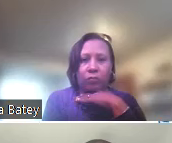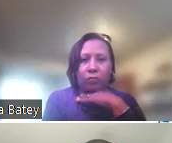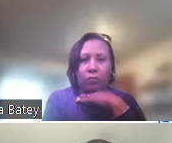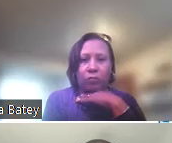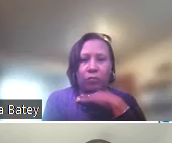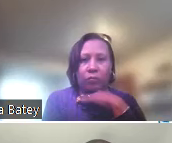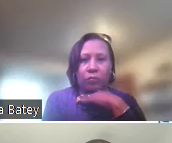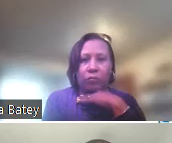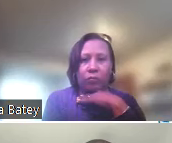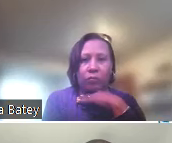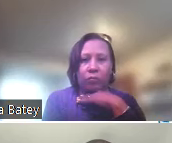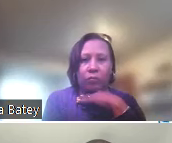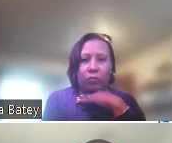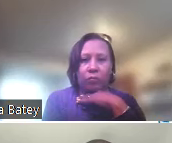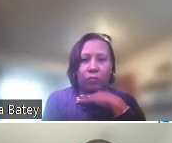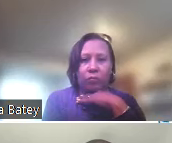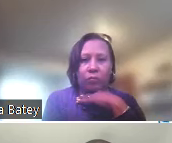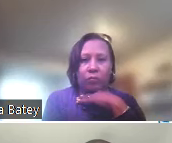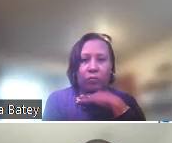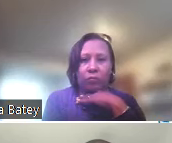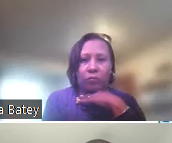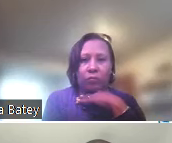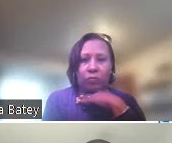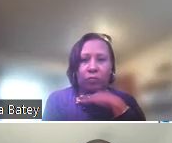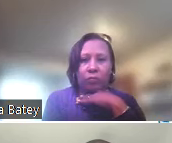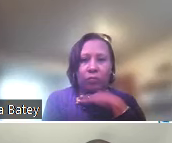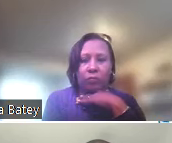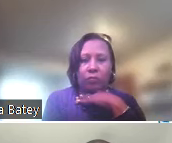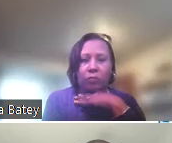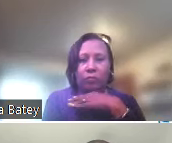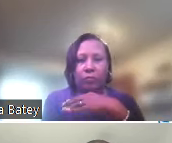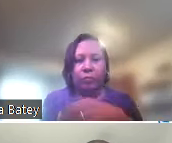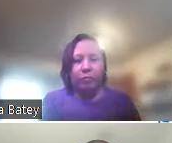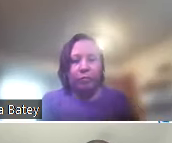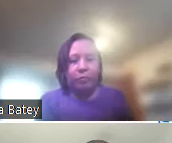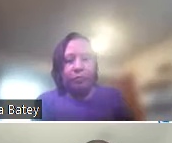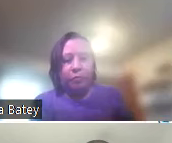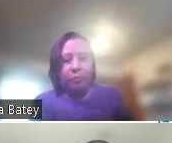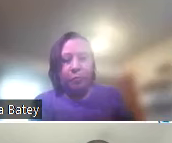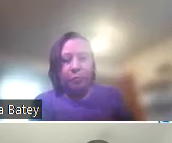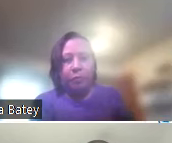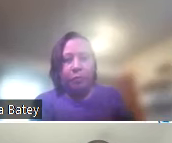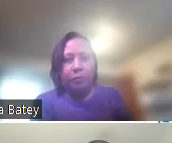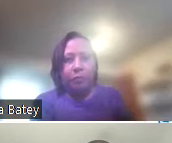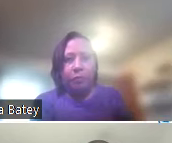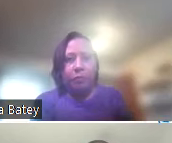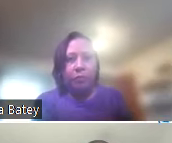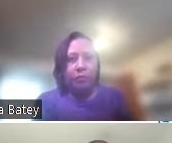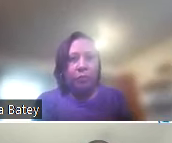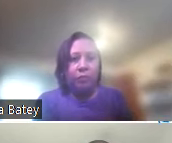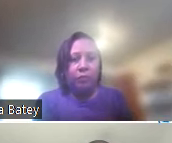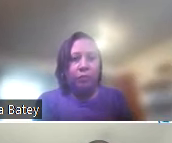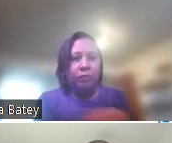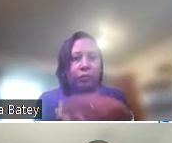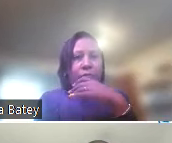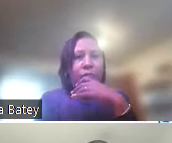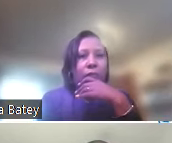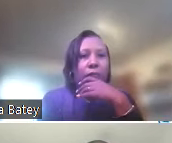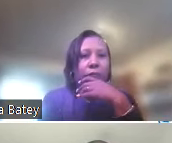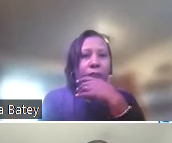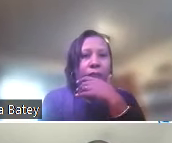data collection programs could help us with that. So lastly, just another program that's happening in Colorado, it is